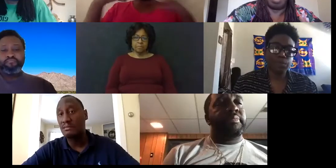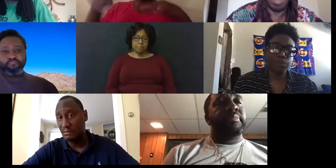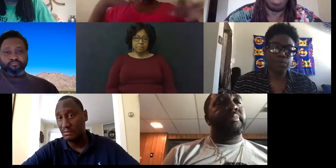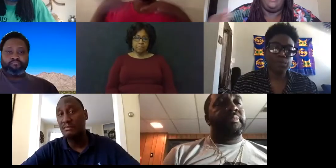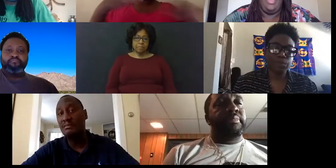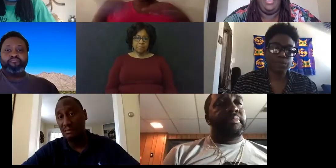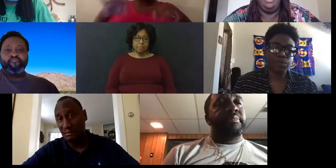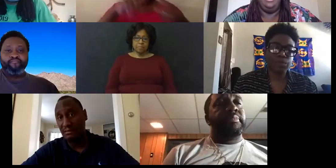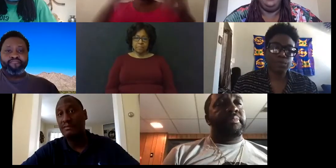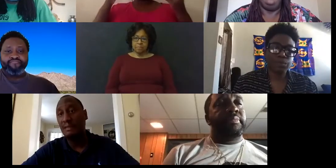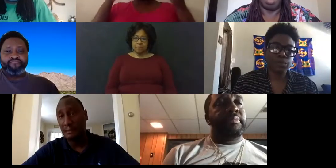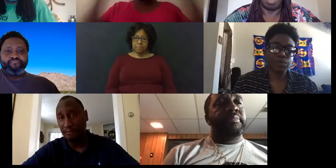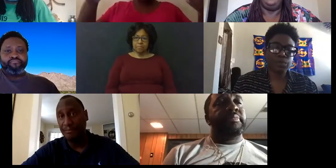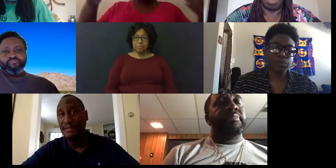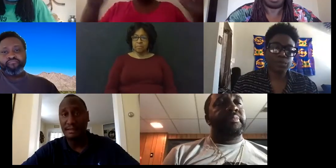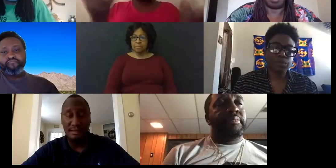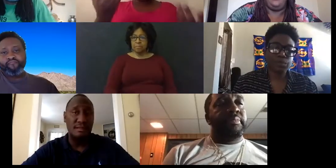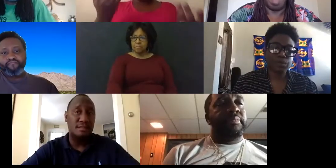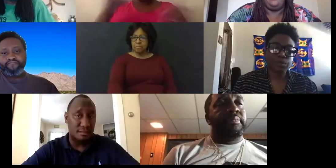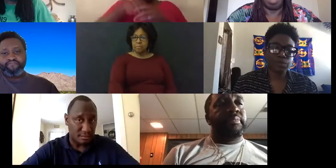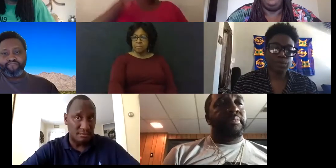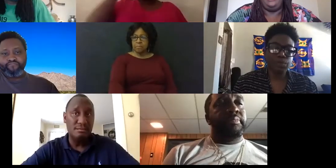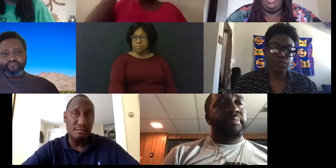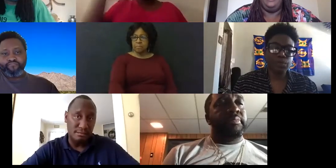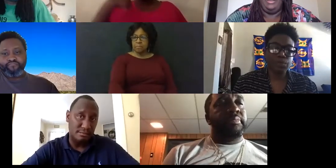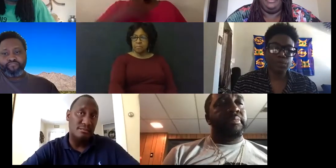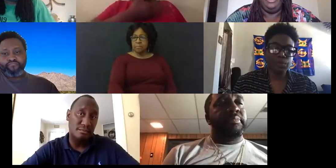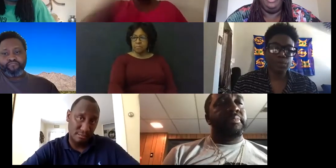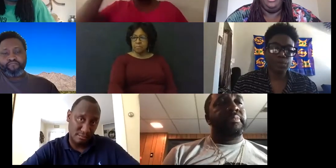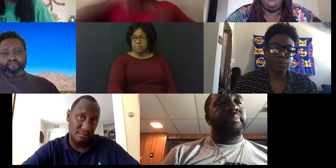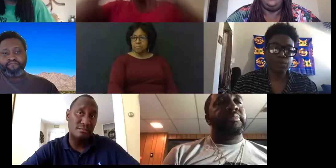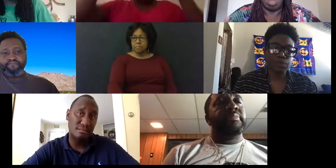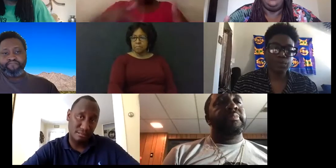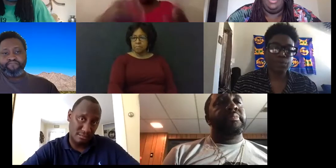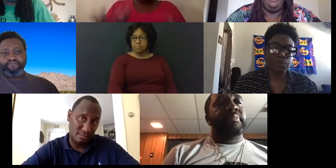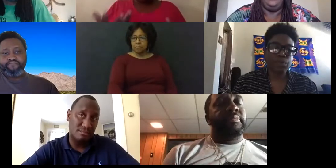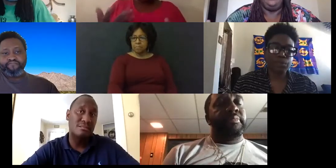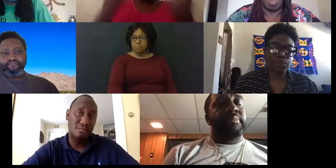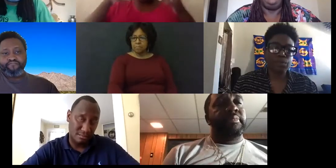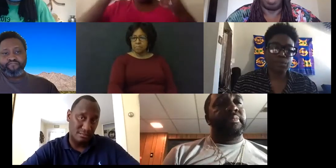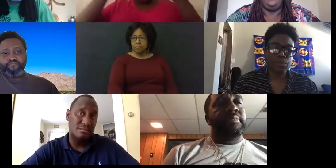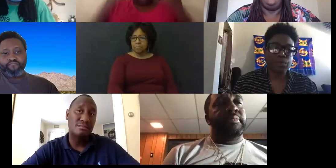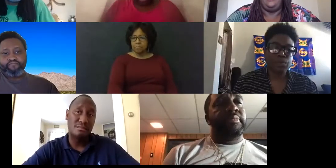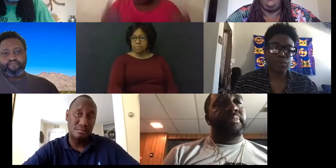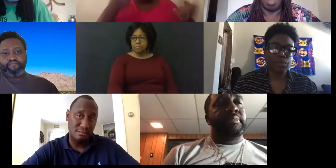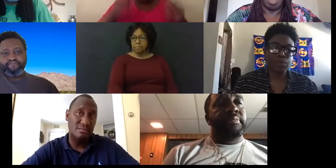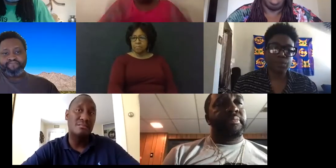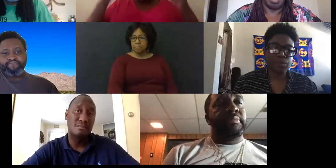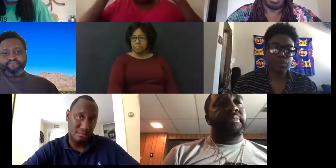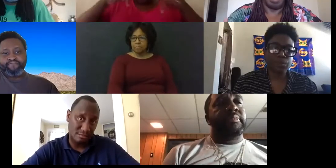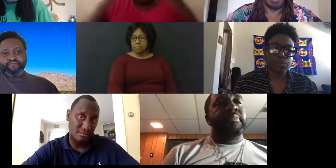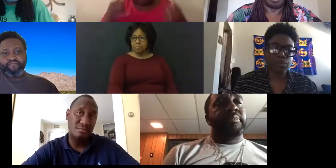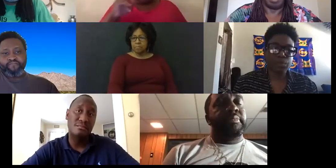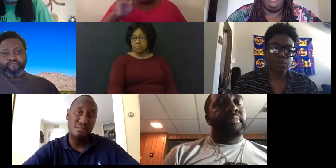in order to move ahead in the future, because we don't have any more time left. This is now, this is happening right now.